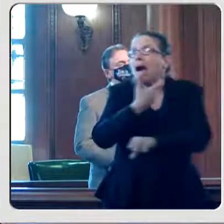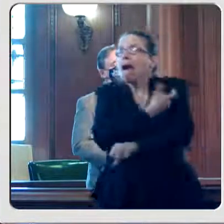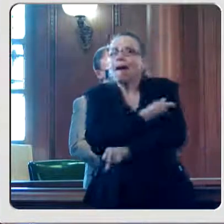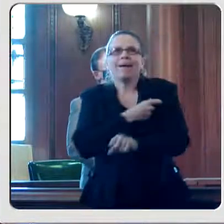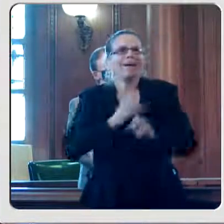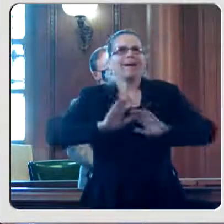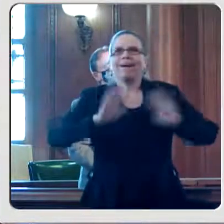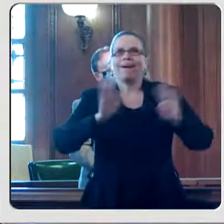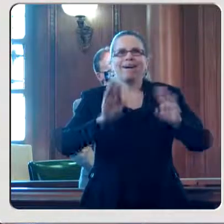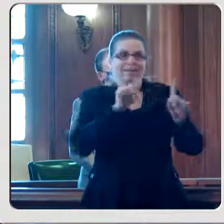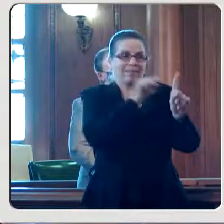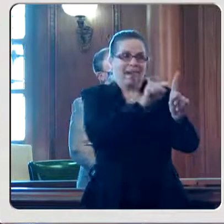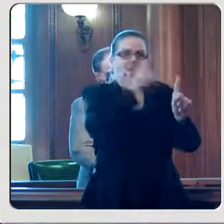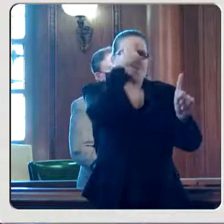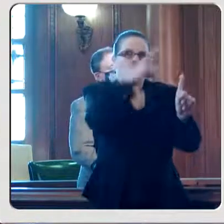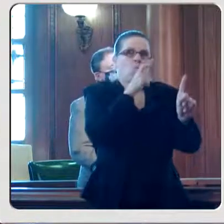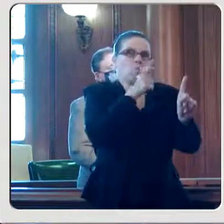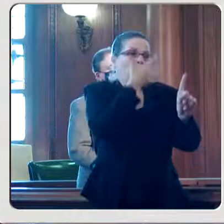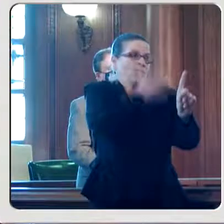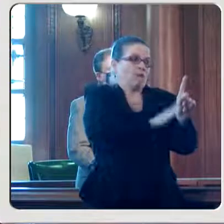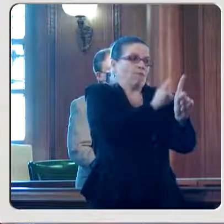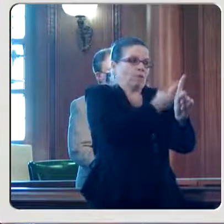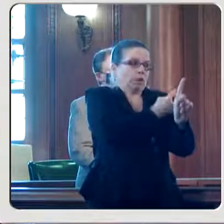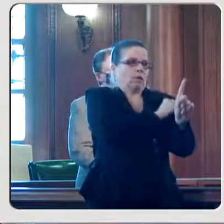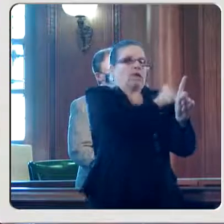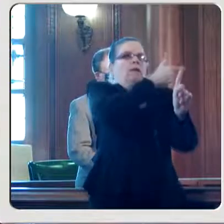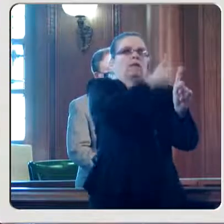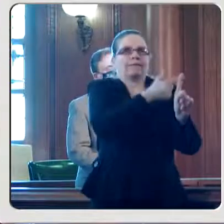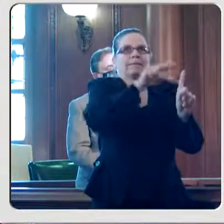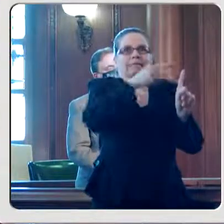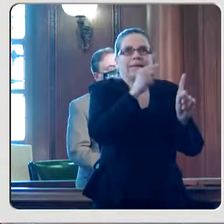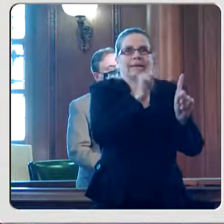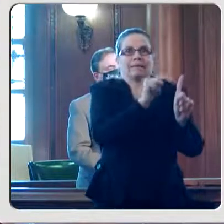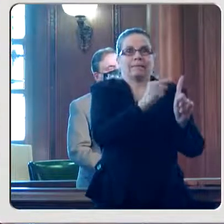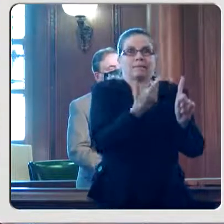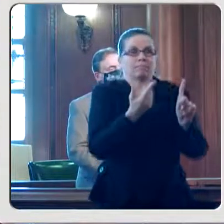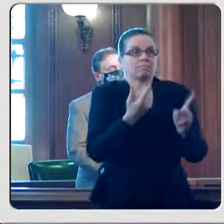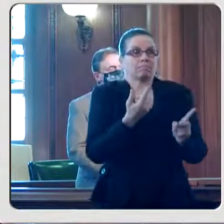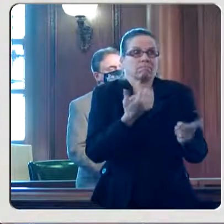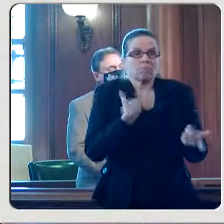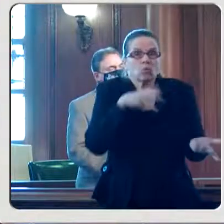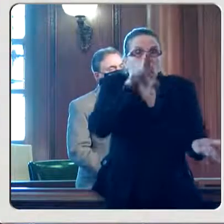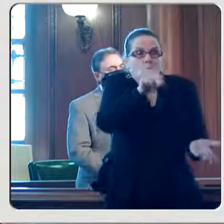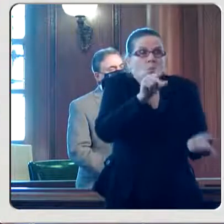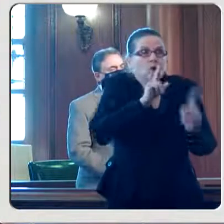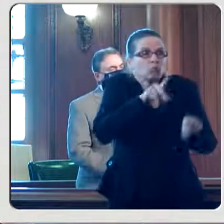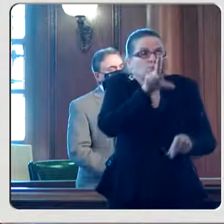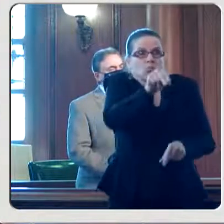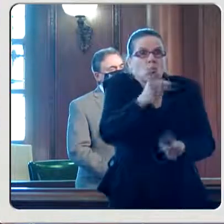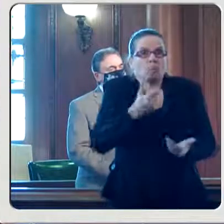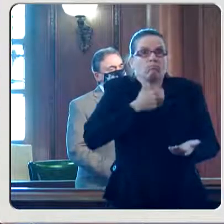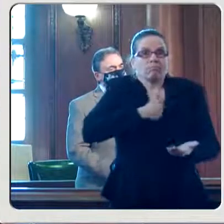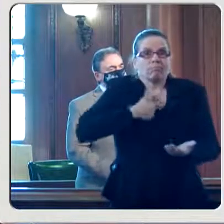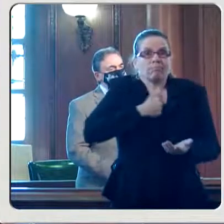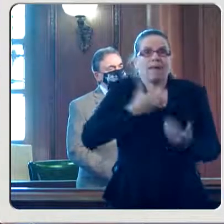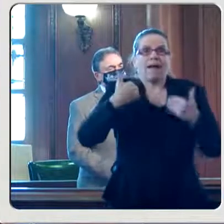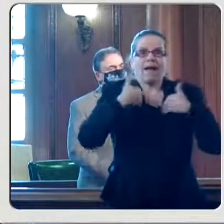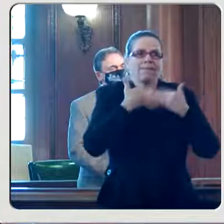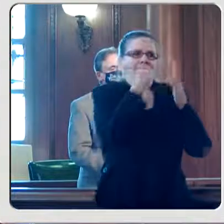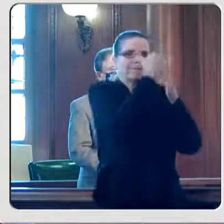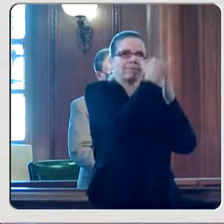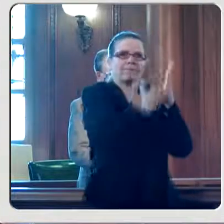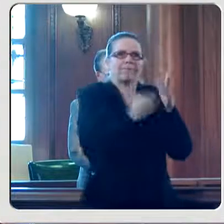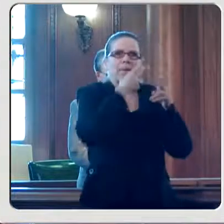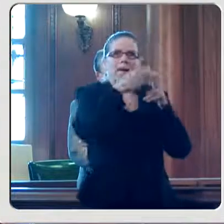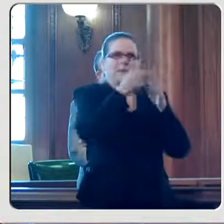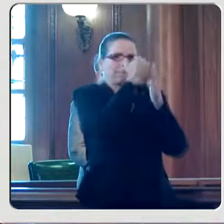first vaccination. That answer is no. We will not be vaccinating anyone for the first